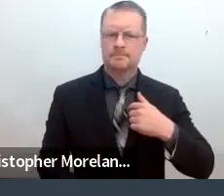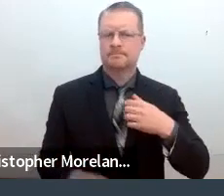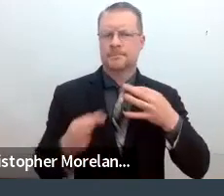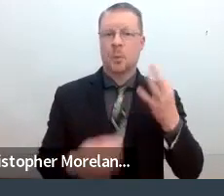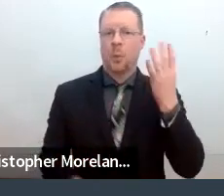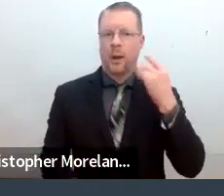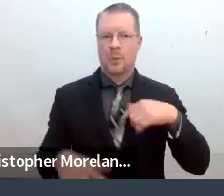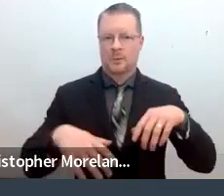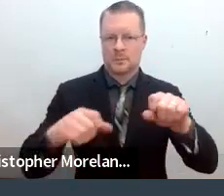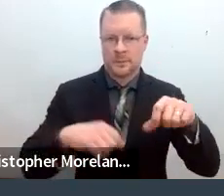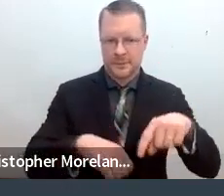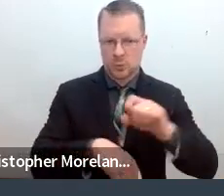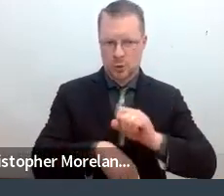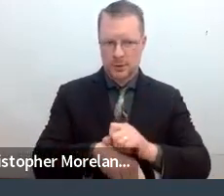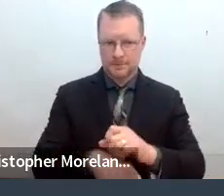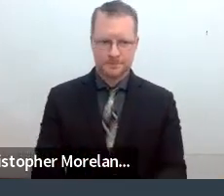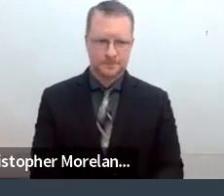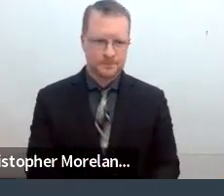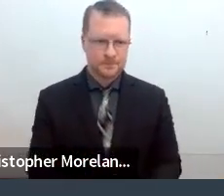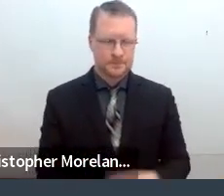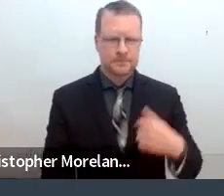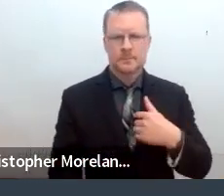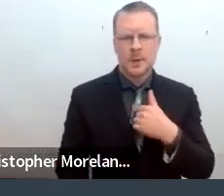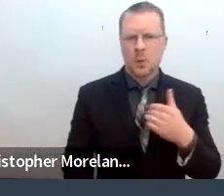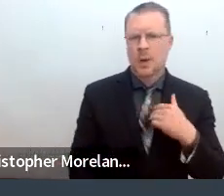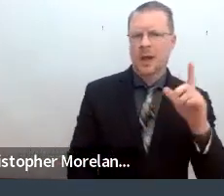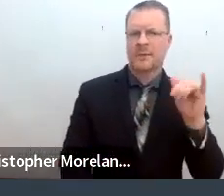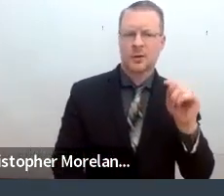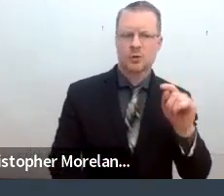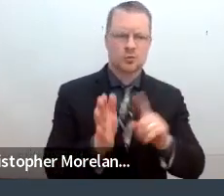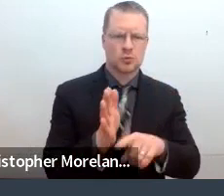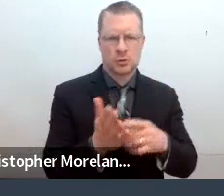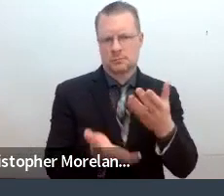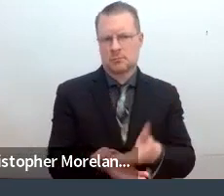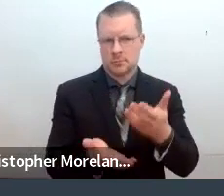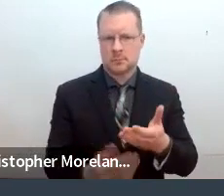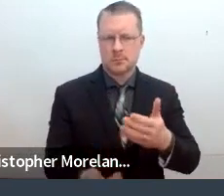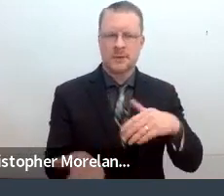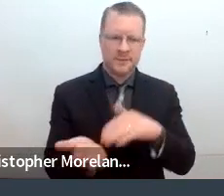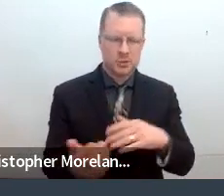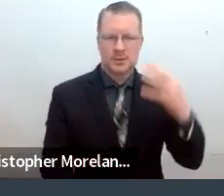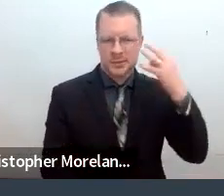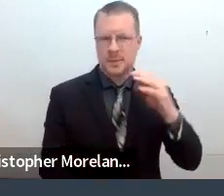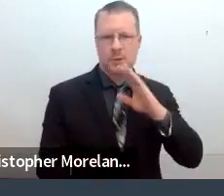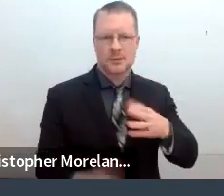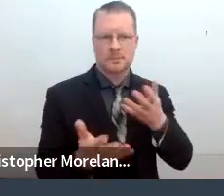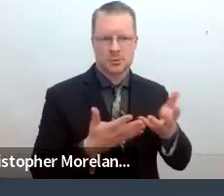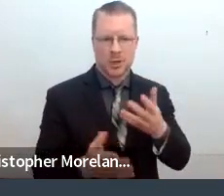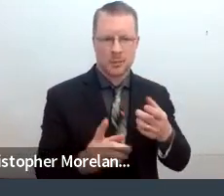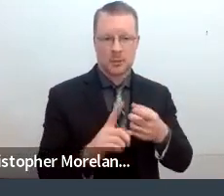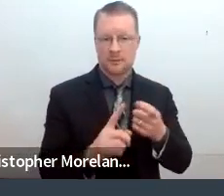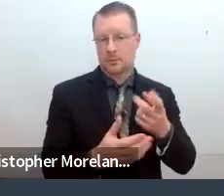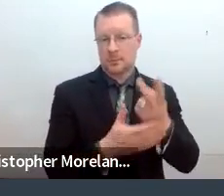First, before I go into this further, I'd like to talk about why we do this work. We have a literature review